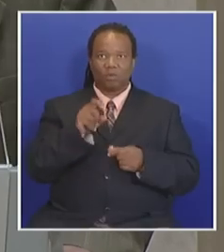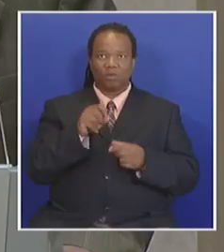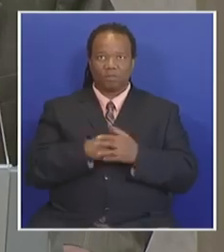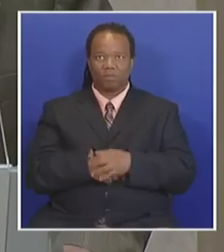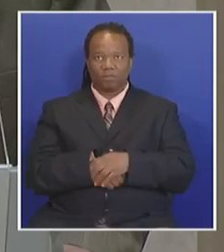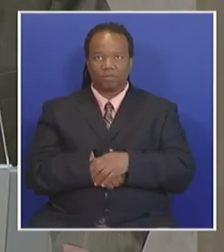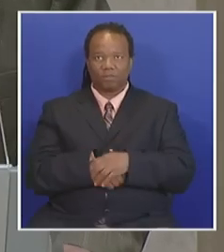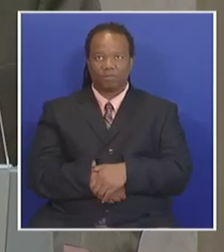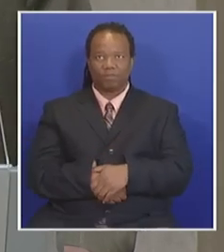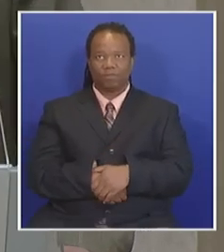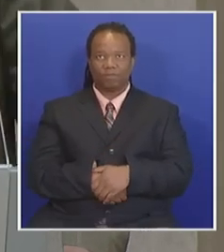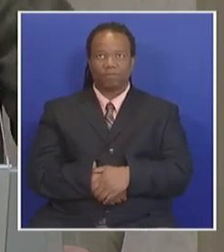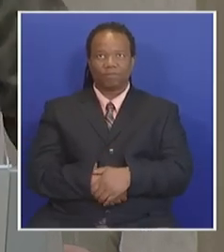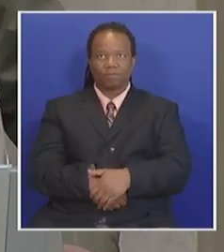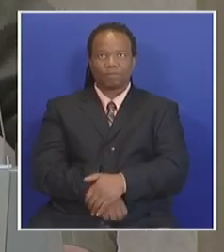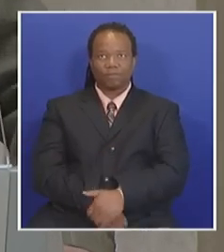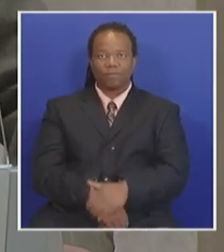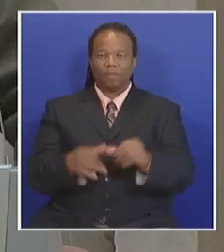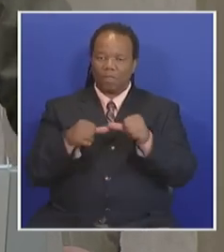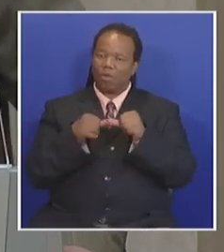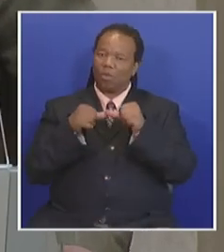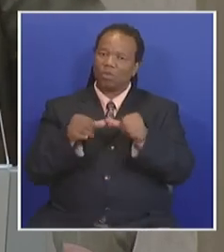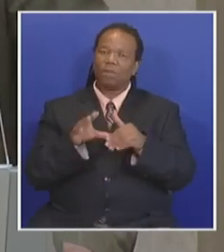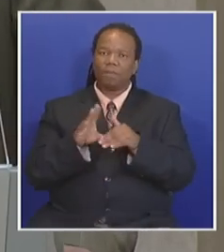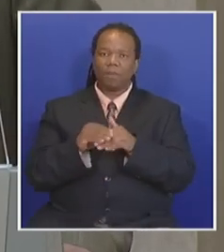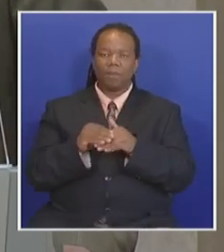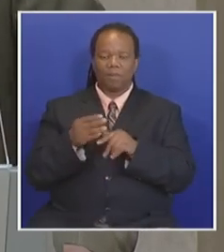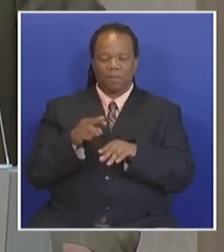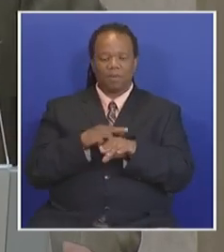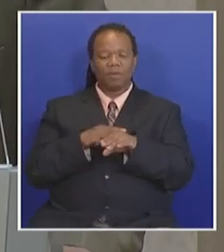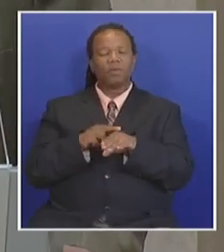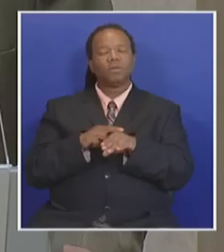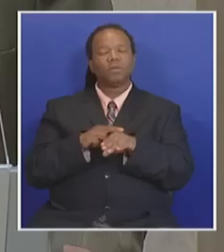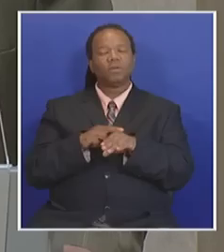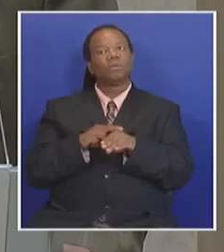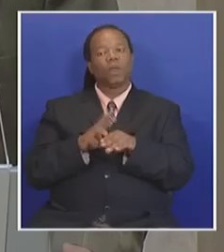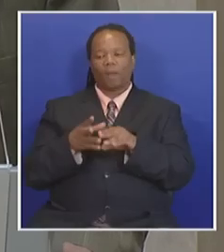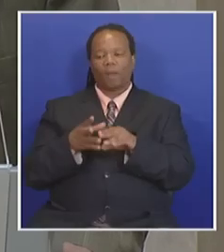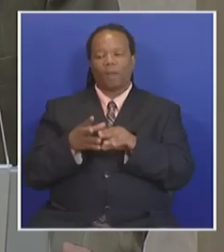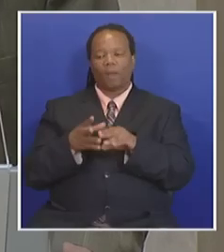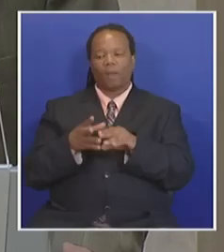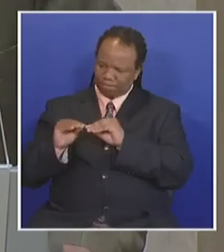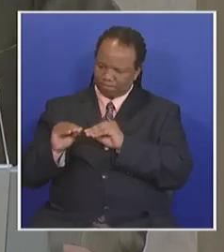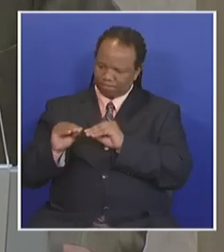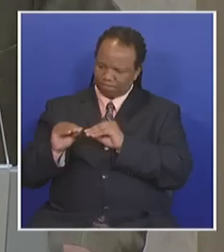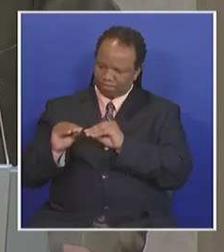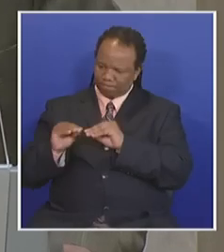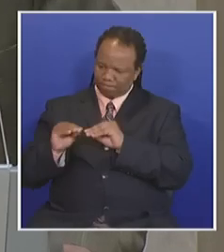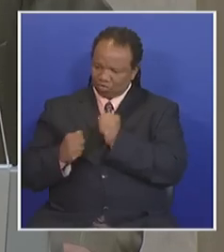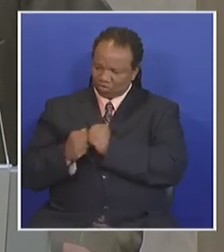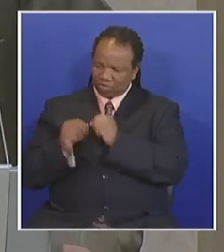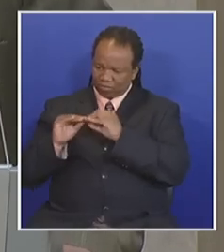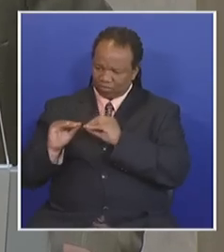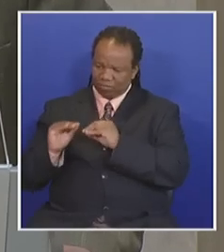not prepared. Please continue. Things like racism are institutionalized. Sadly